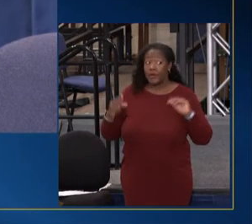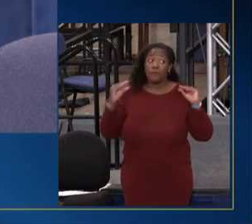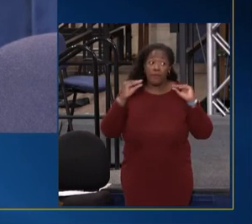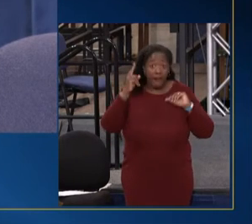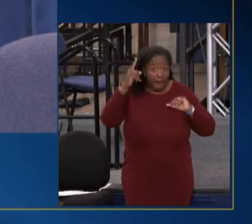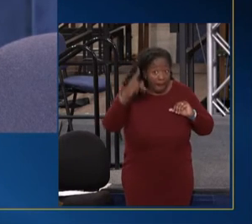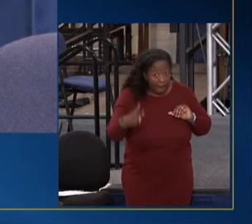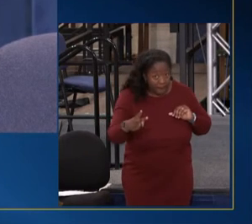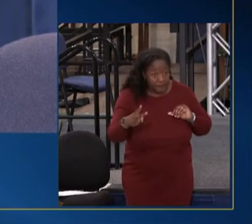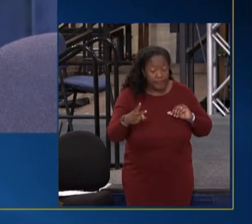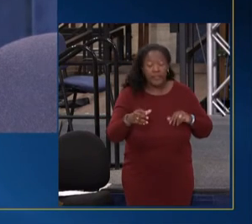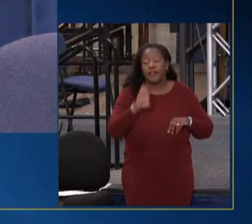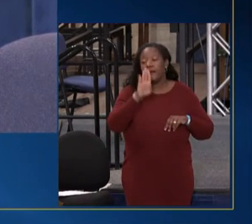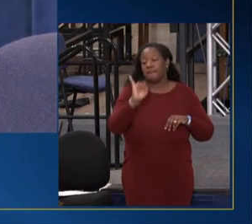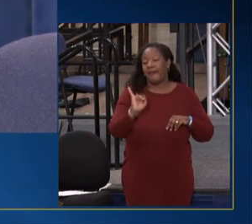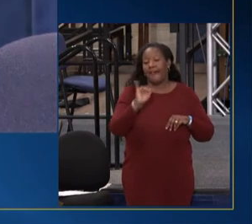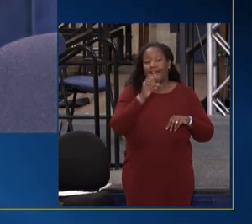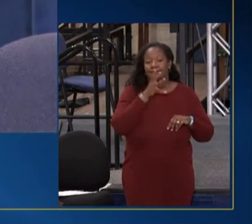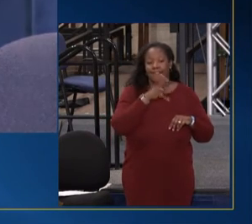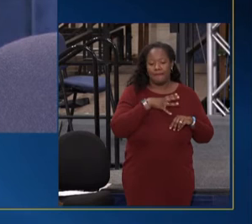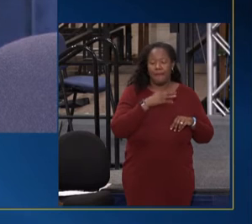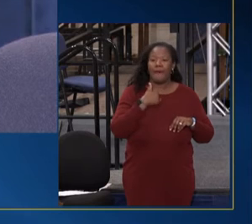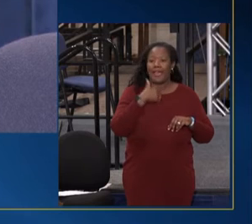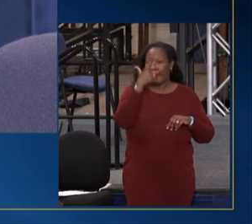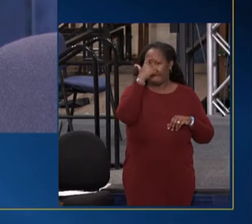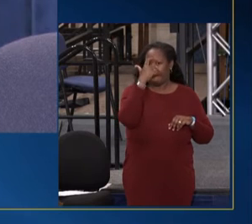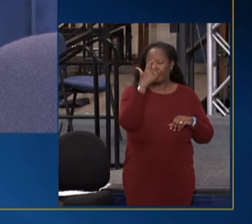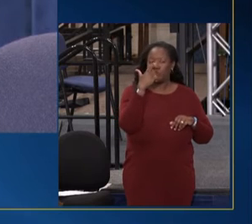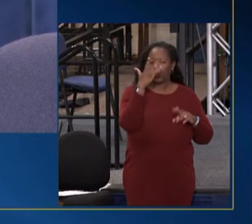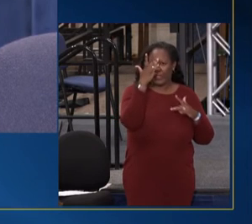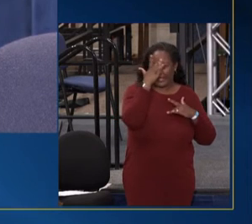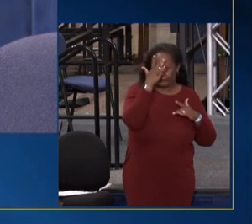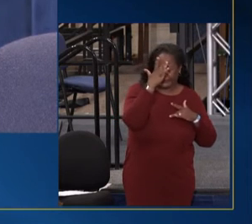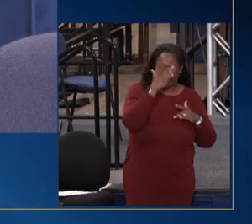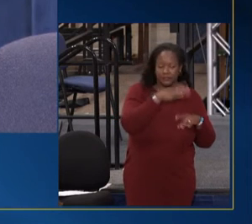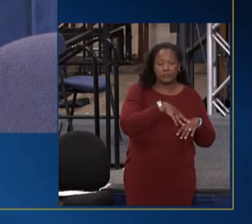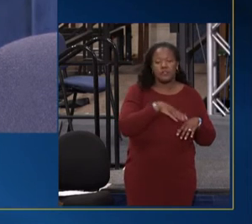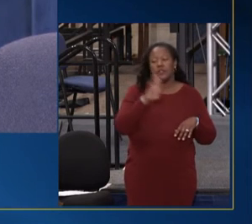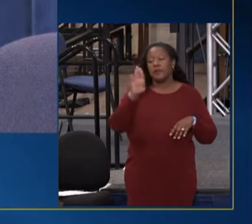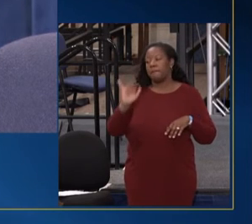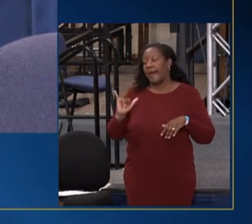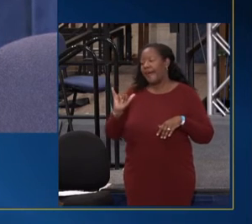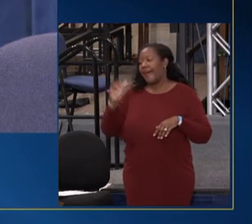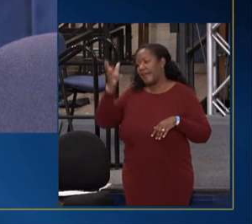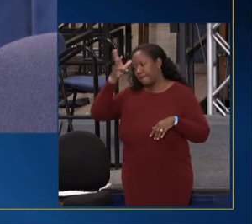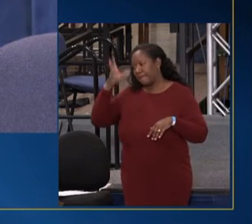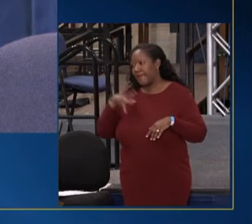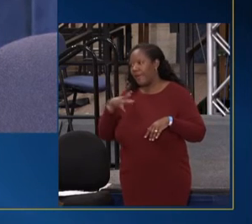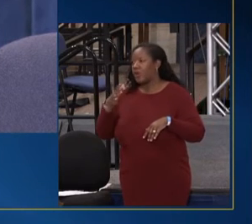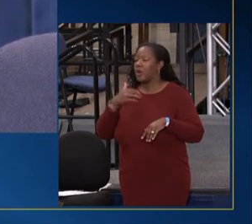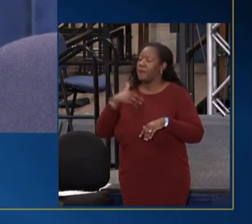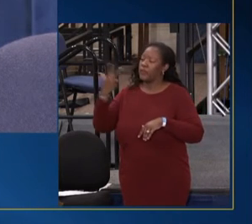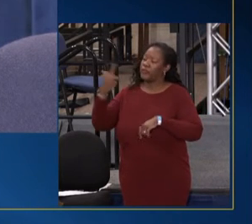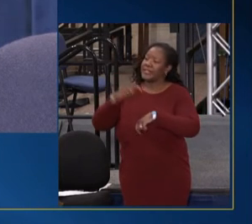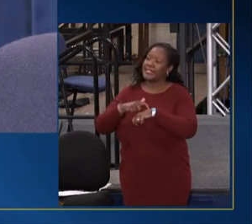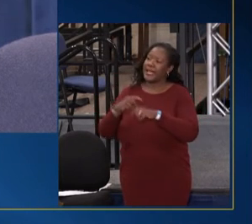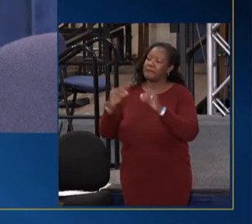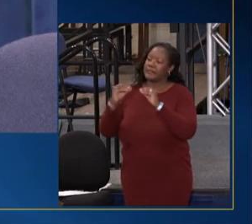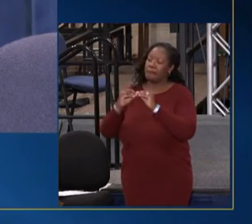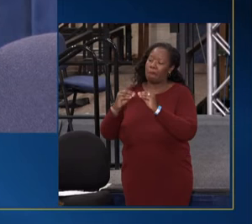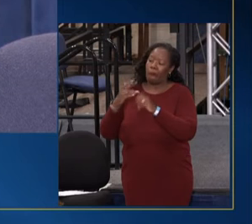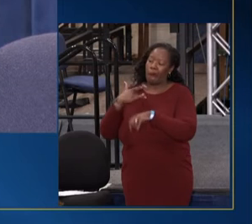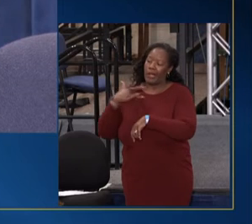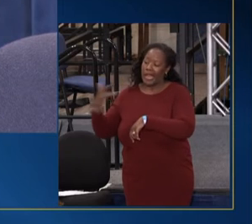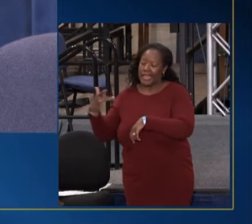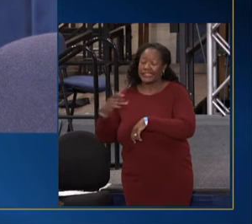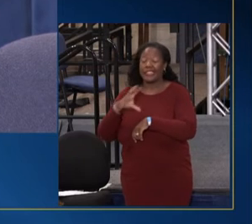More than half of bisexual females had a mental illness. And bisexual males were about as three times as likely, and gay males were twice as